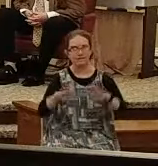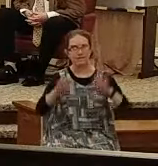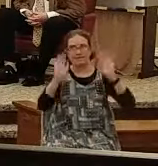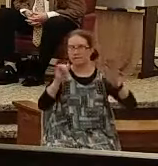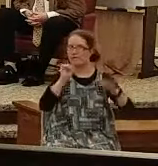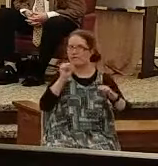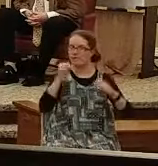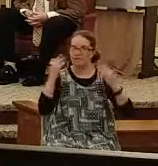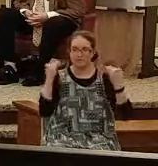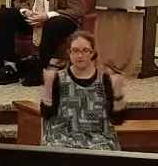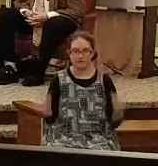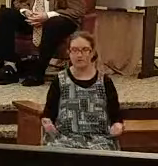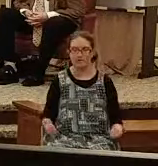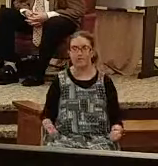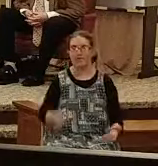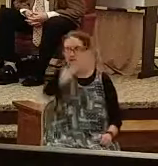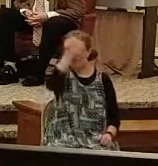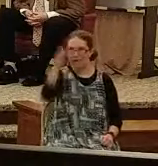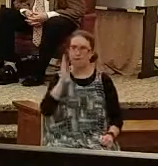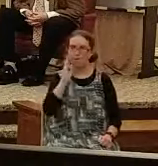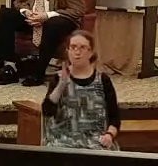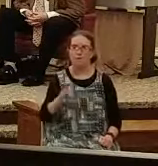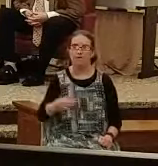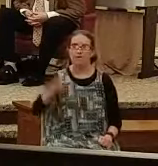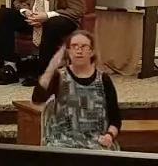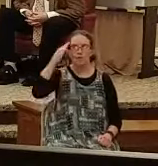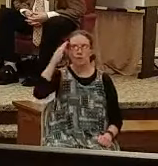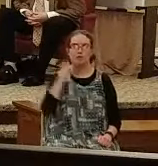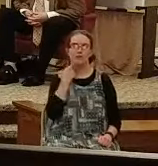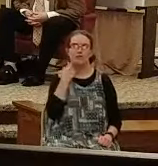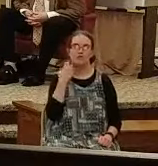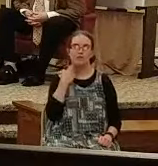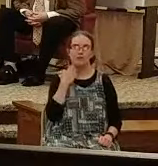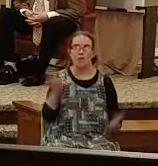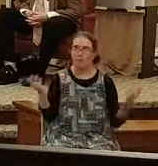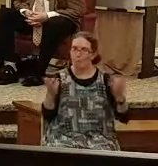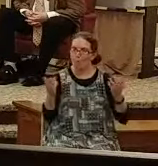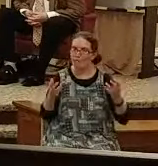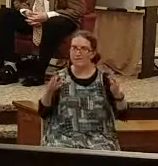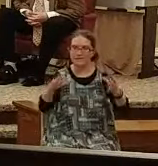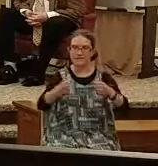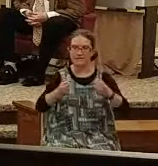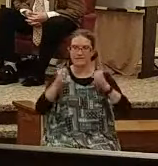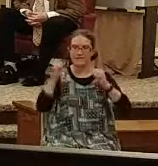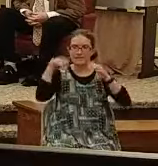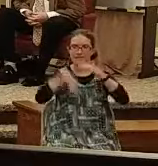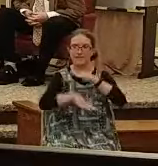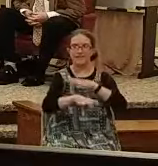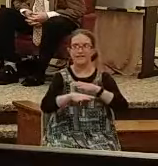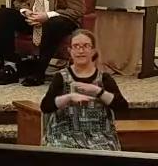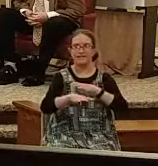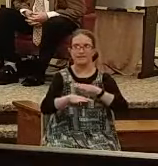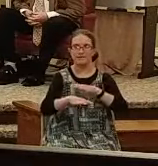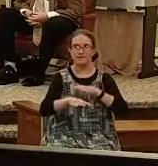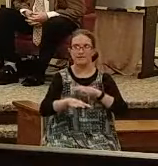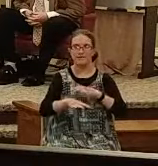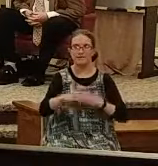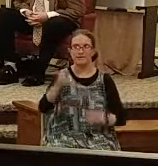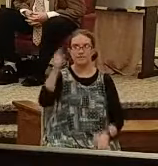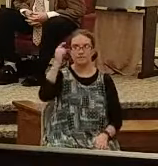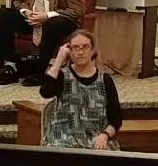will. Amen. But he knows what it's going to take to get in your thick